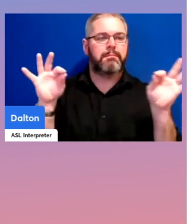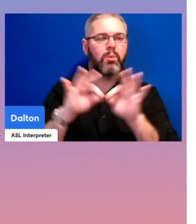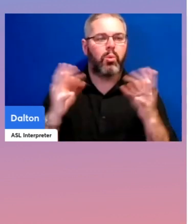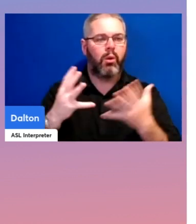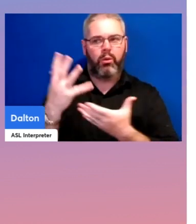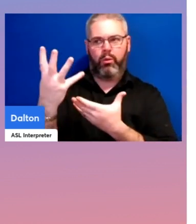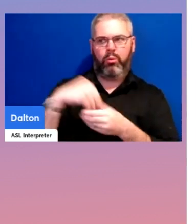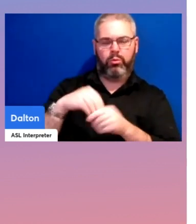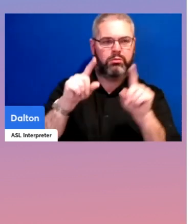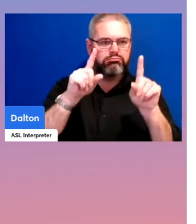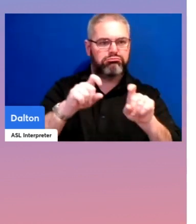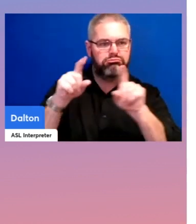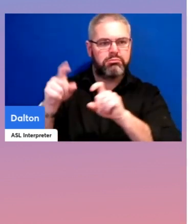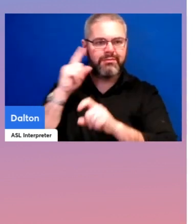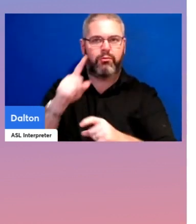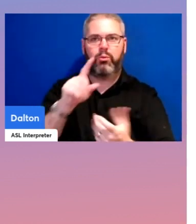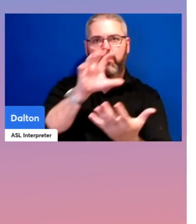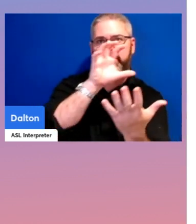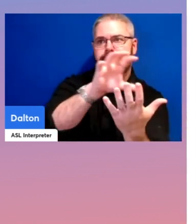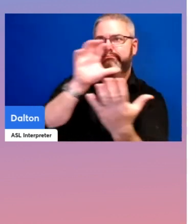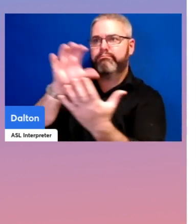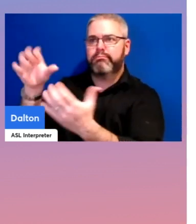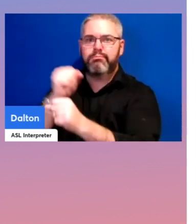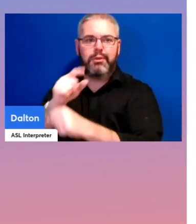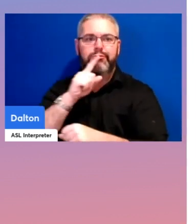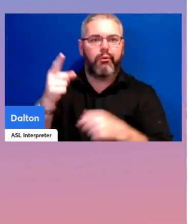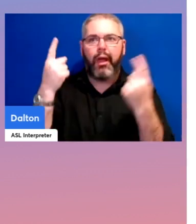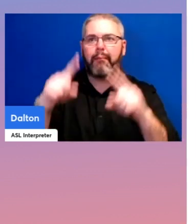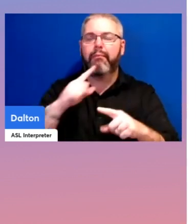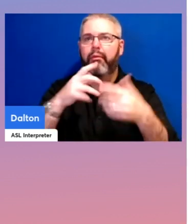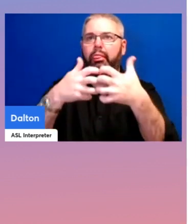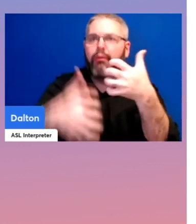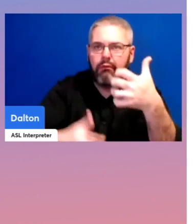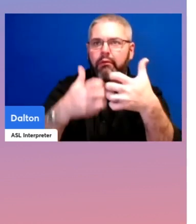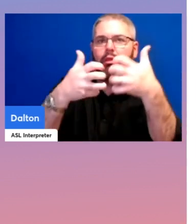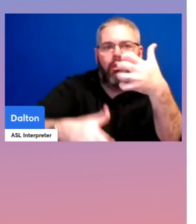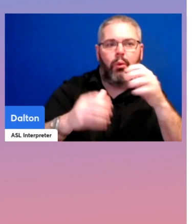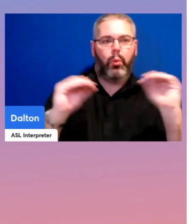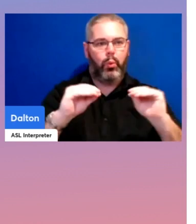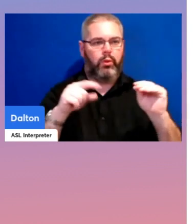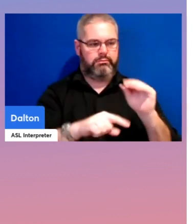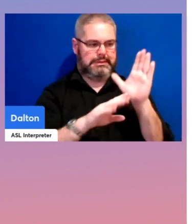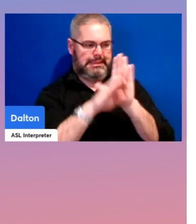our modules to make sure that we're not breaking anything for our developers.